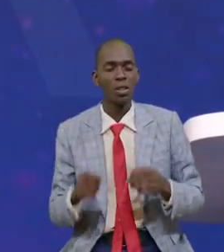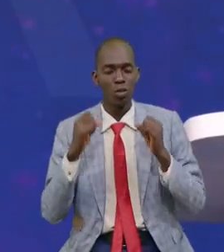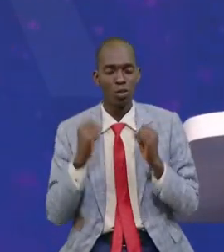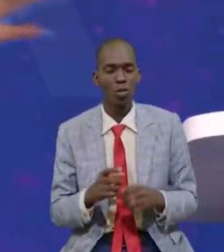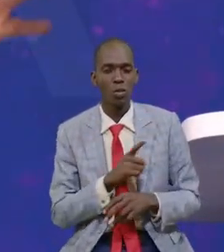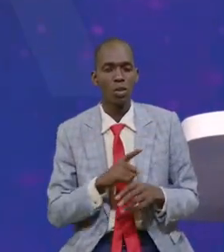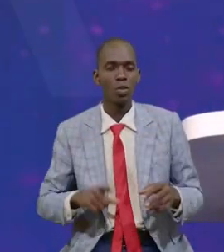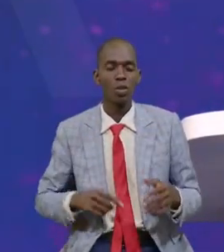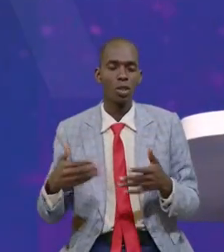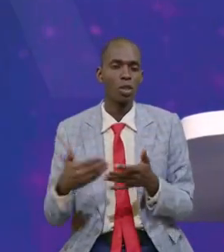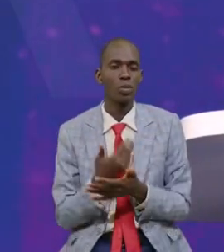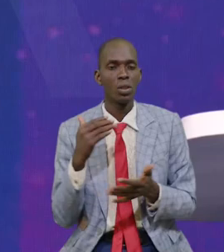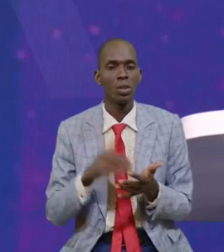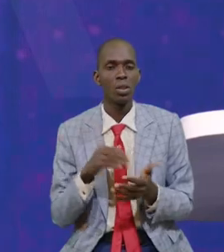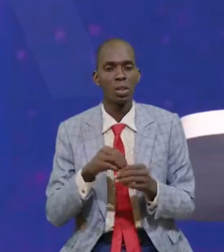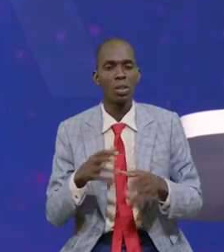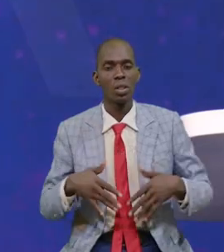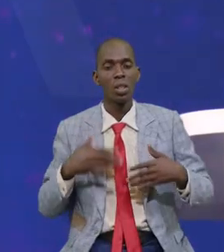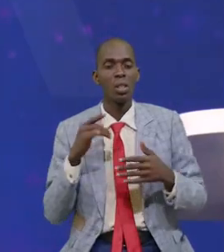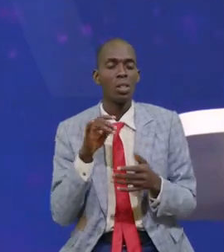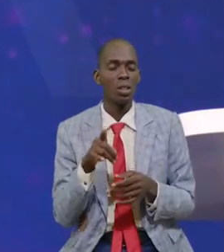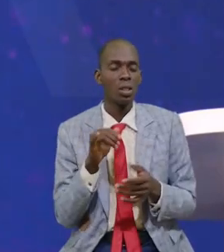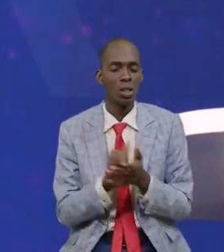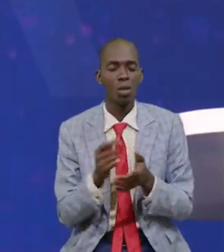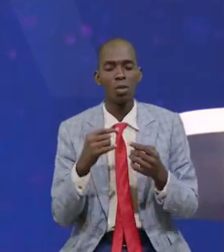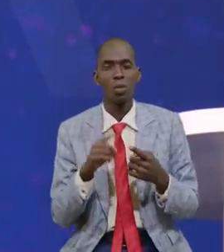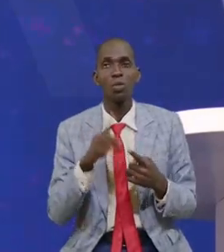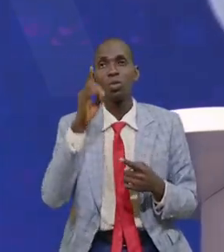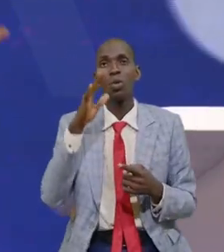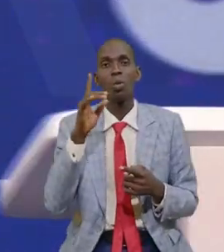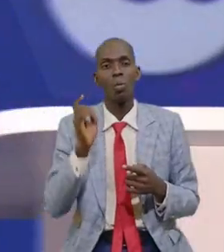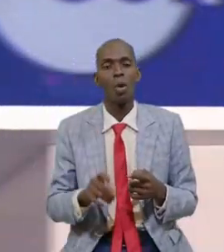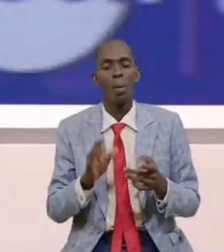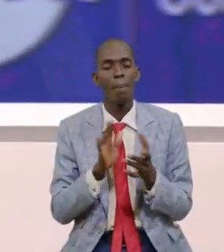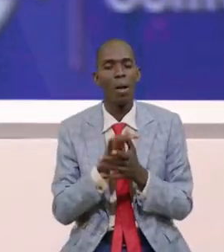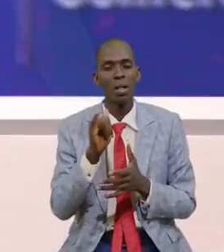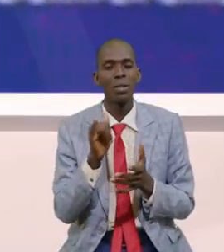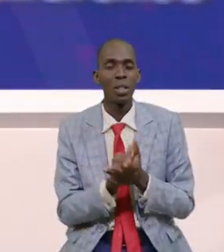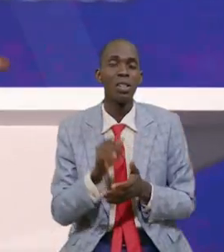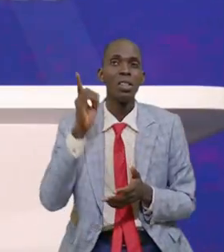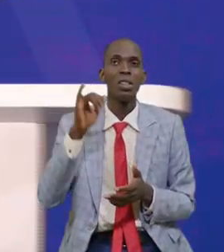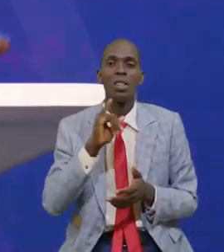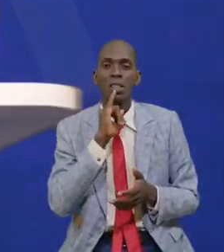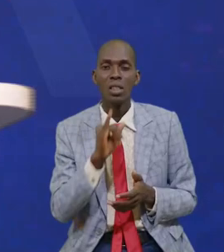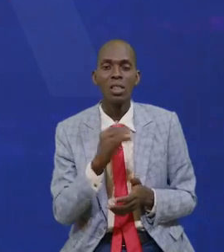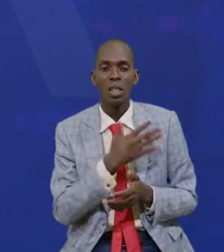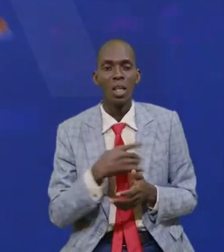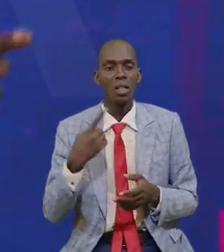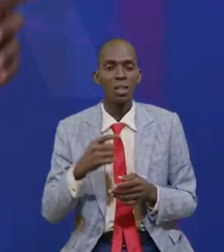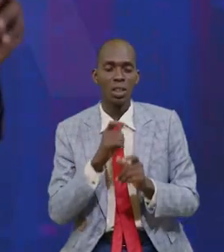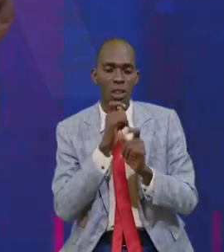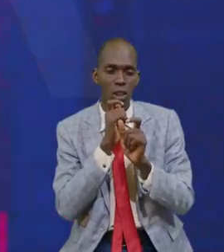every day. He that cometh to God must believe that he is, and that he is a rewarder